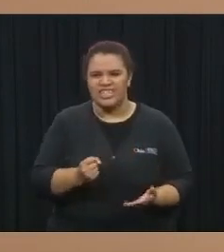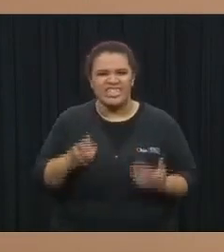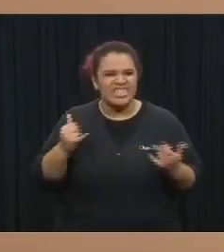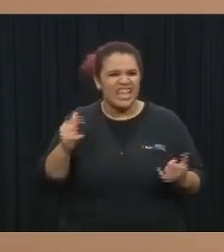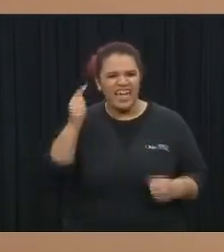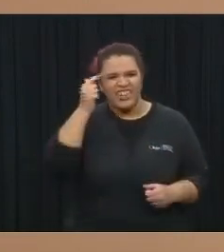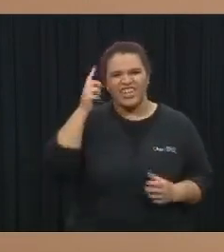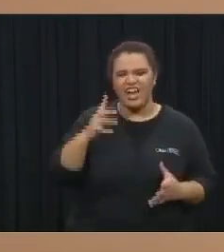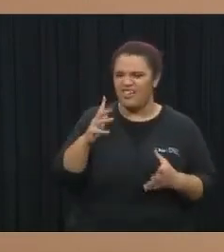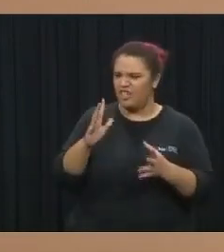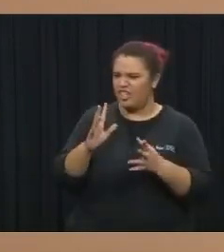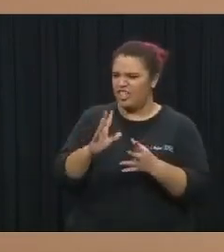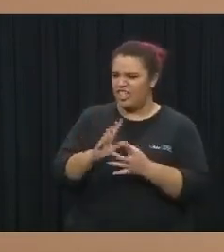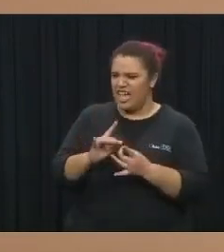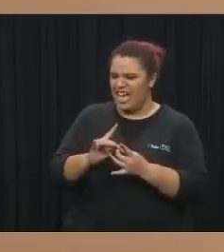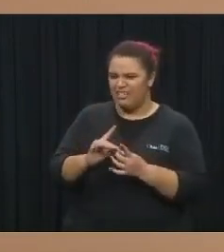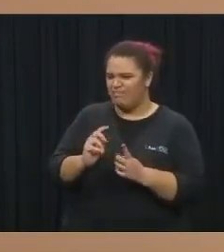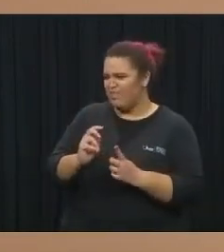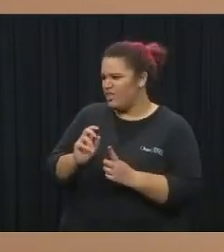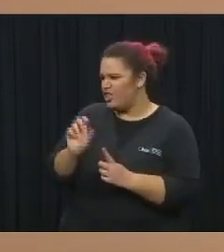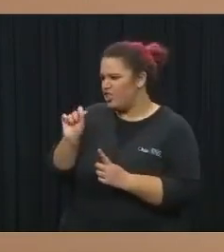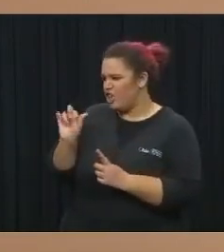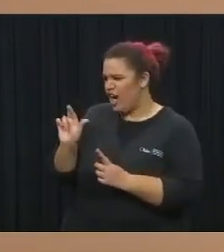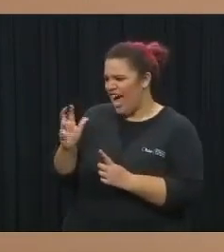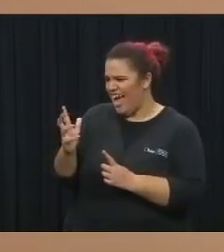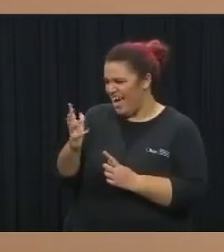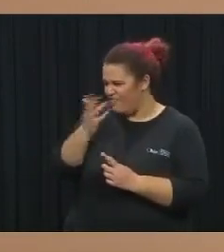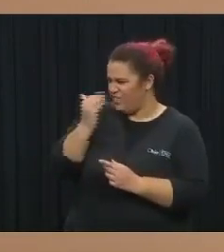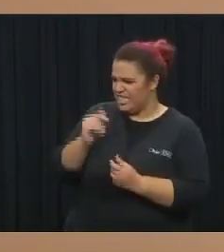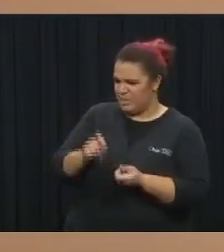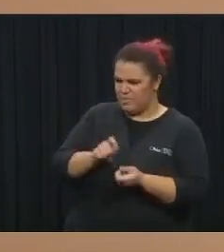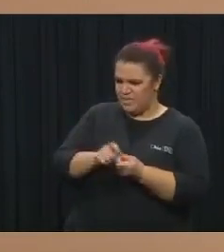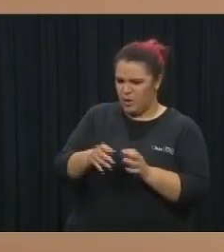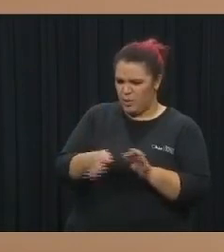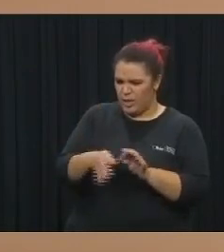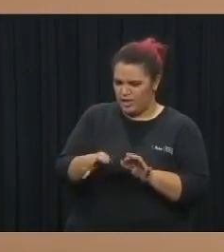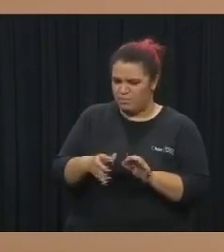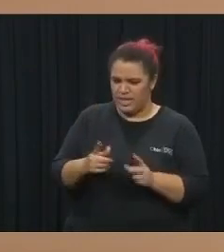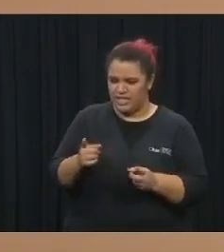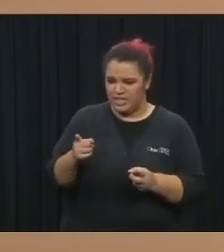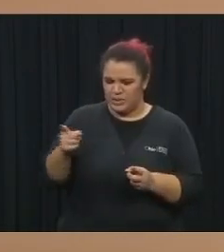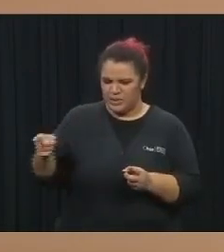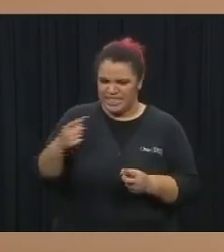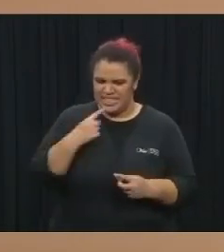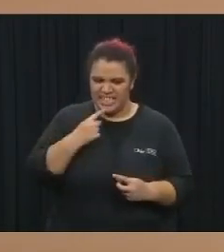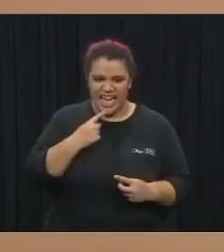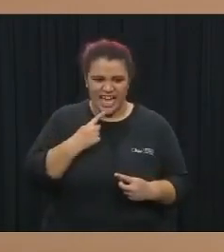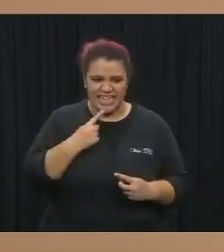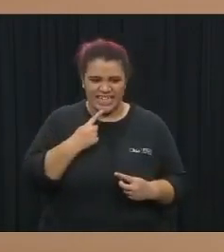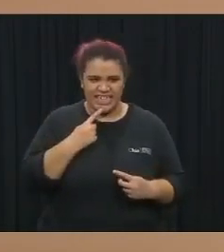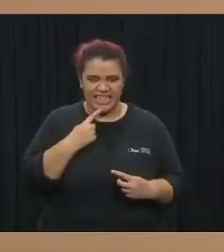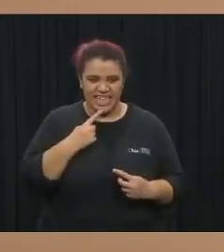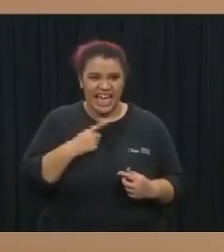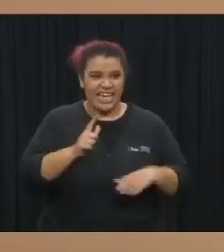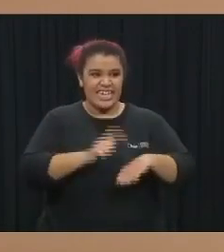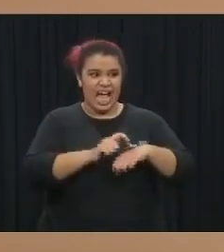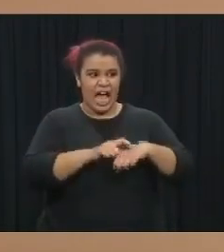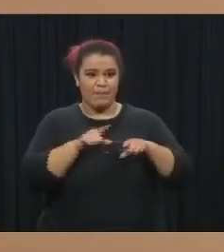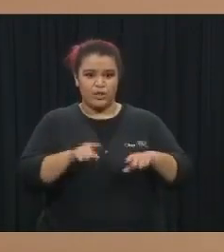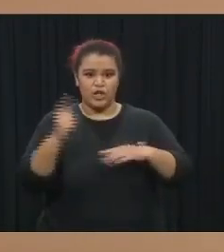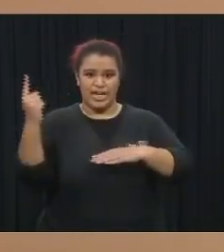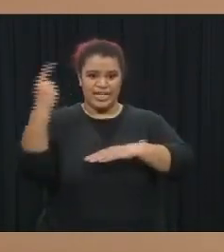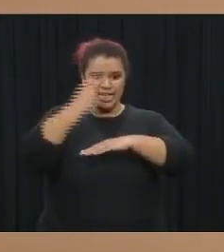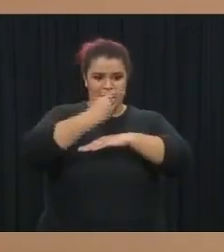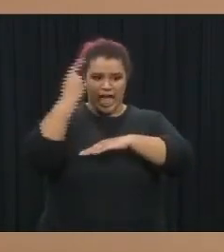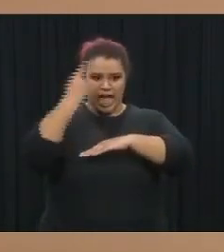how you said it, sir, but you were just like, I'm running out of daylight hours here, folks. I mean, we are moving every mountain,